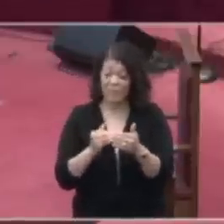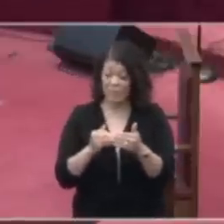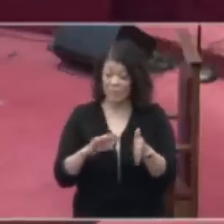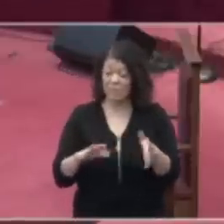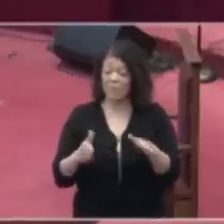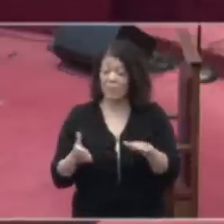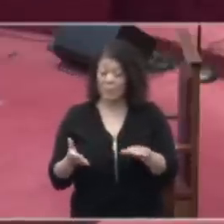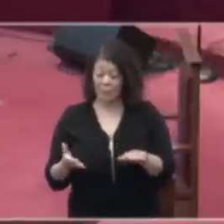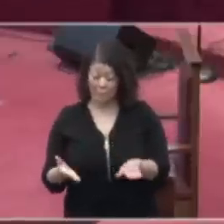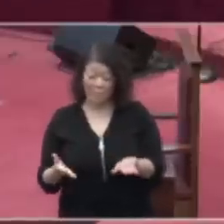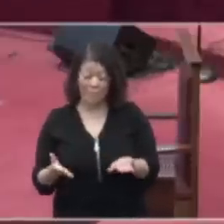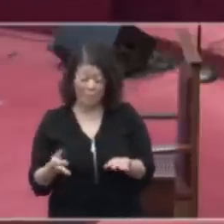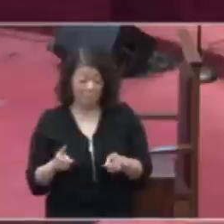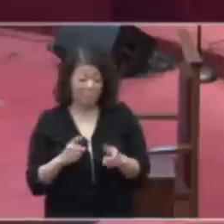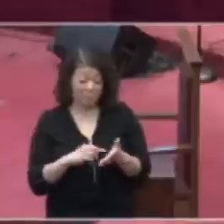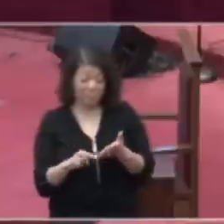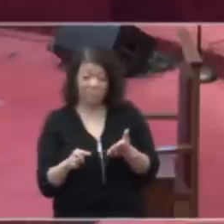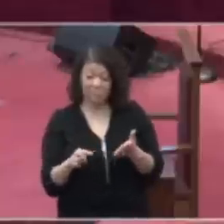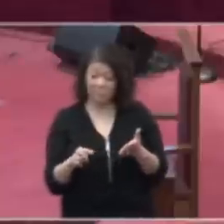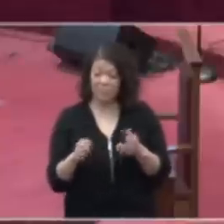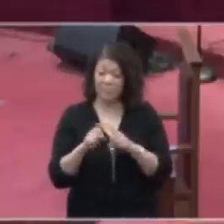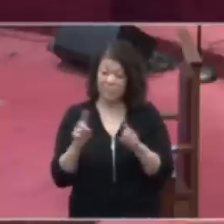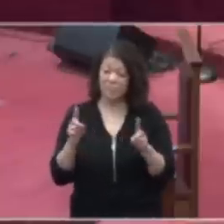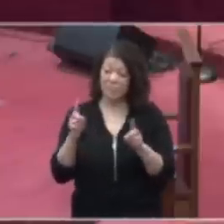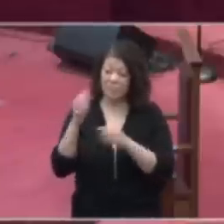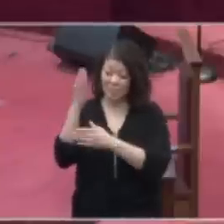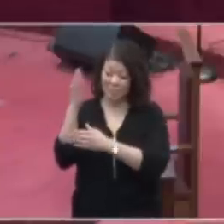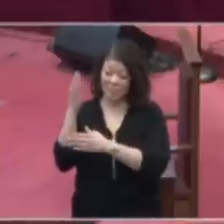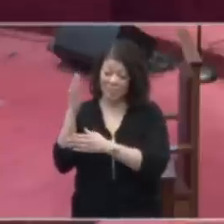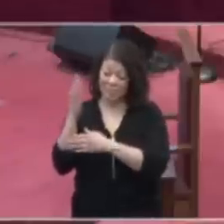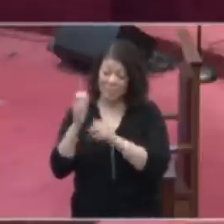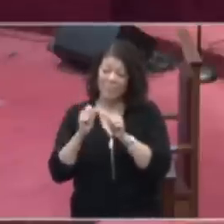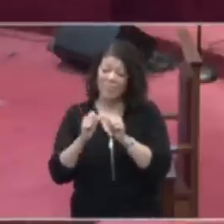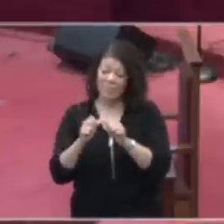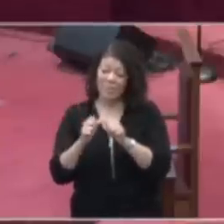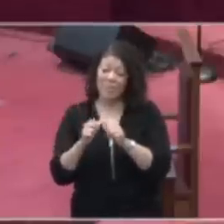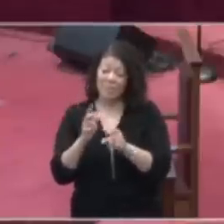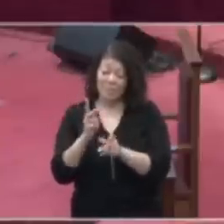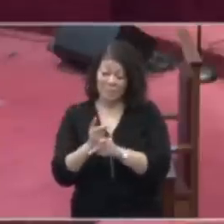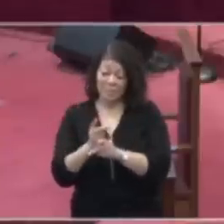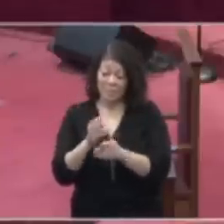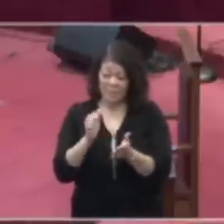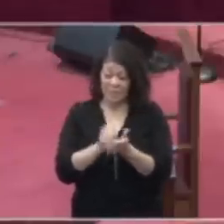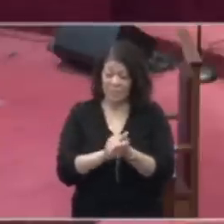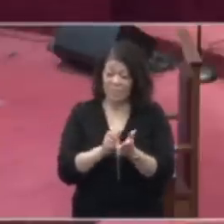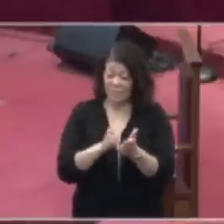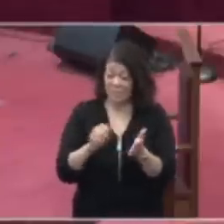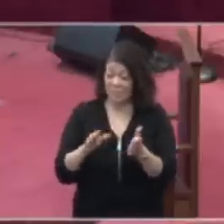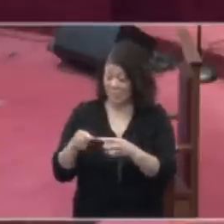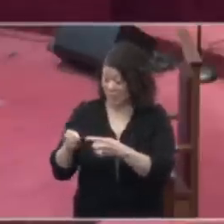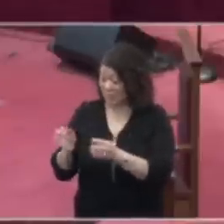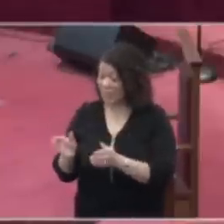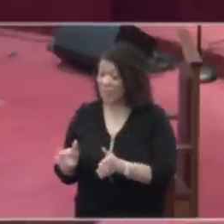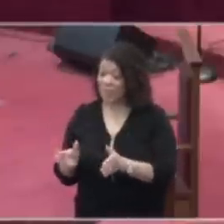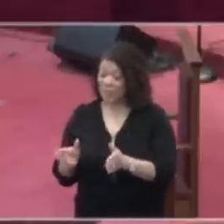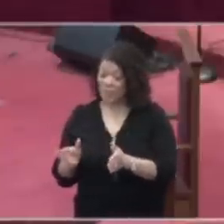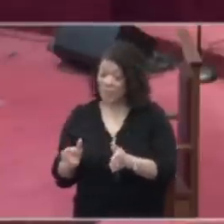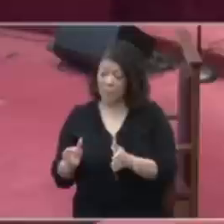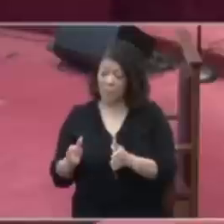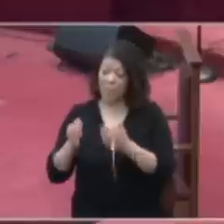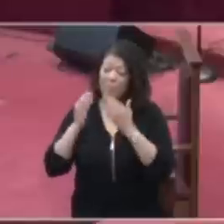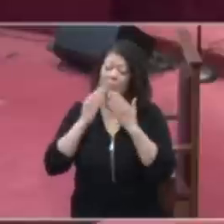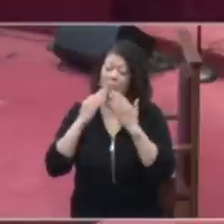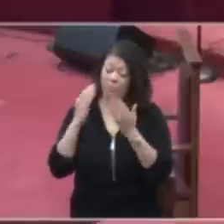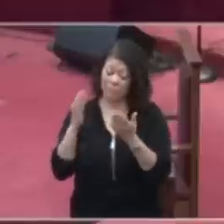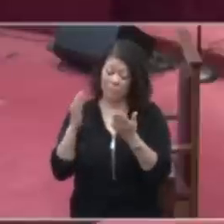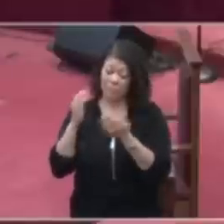peril, and yet you kept the enemy at bay. Thank you that you're continuing to do your